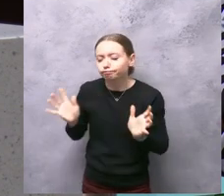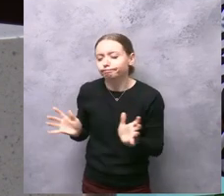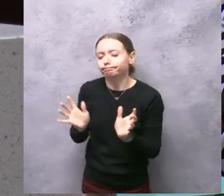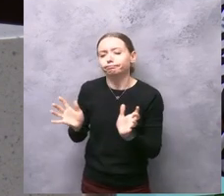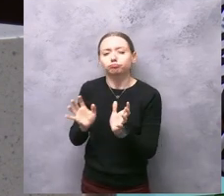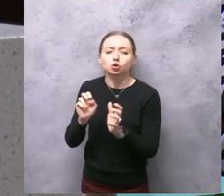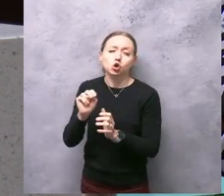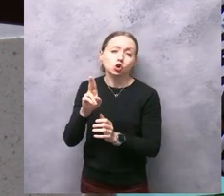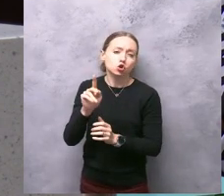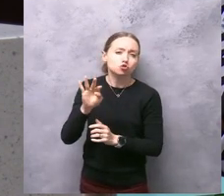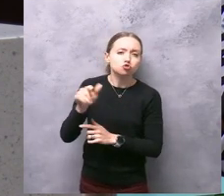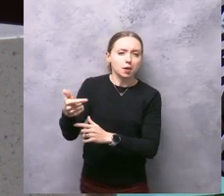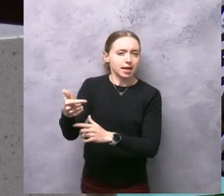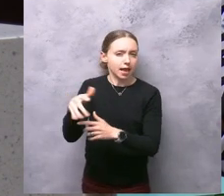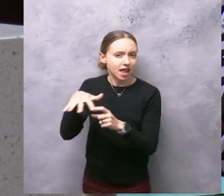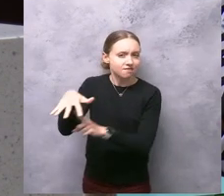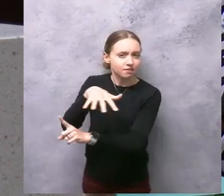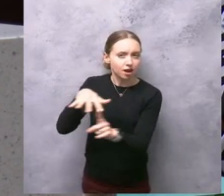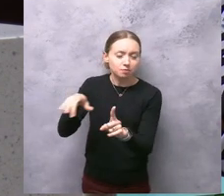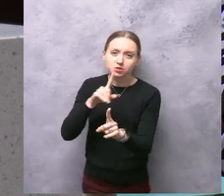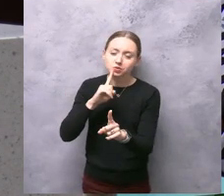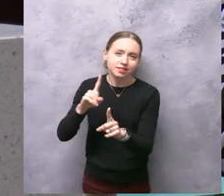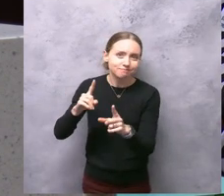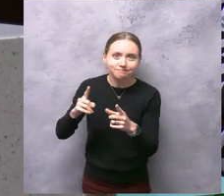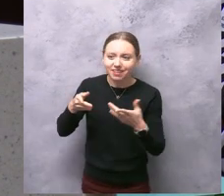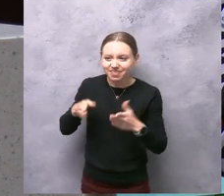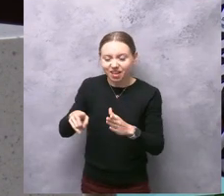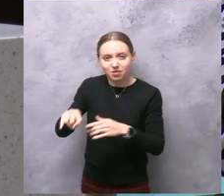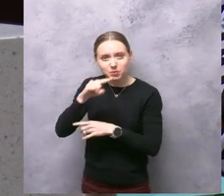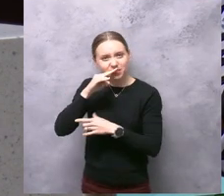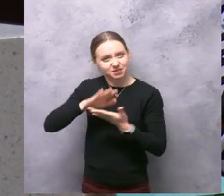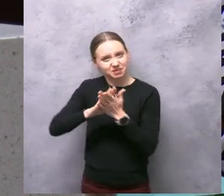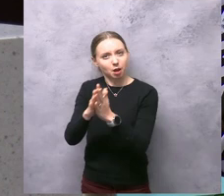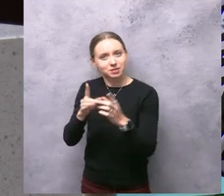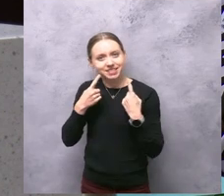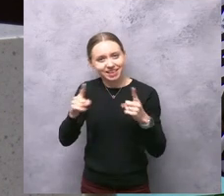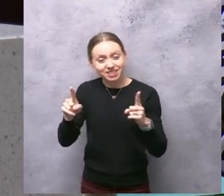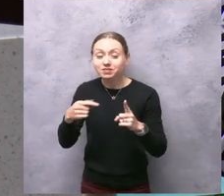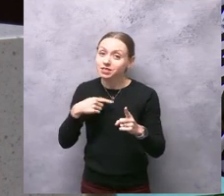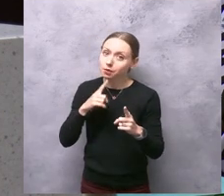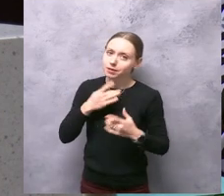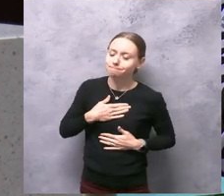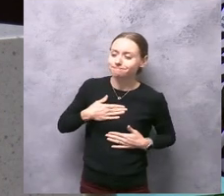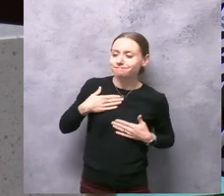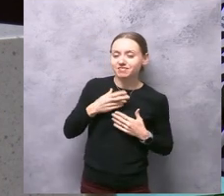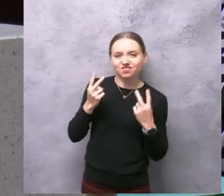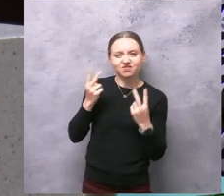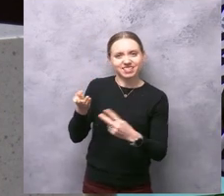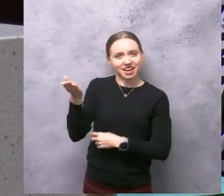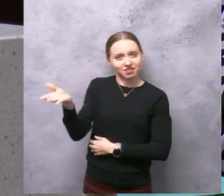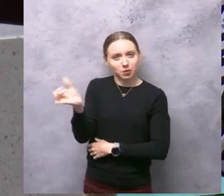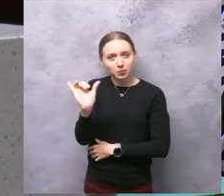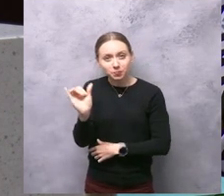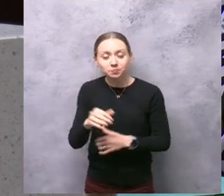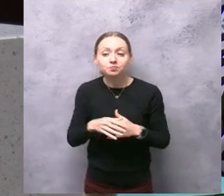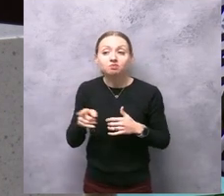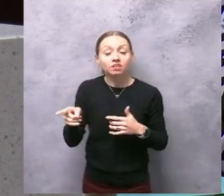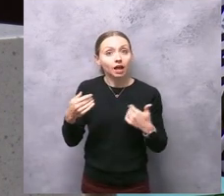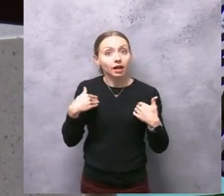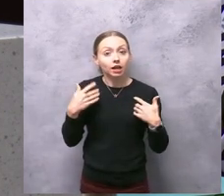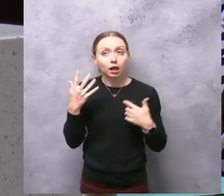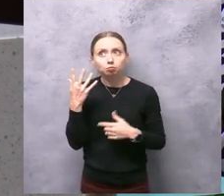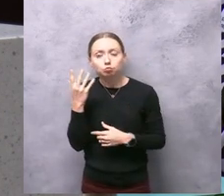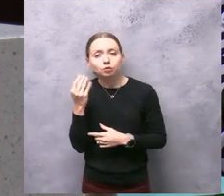environment to give those kids a chance to be successful. So I really appreciated visiting with him as well. They had a